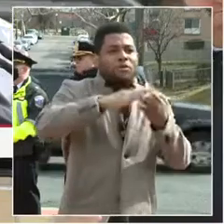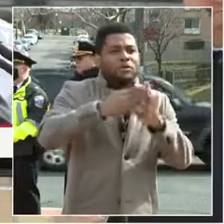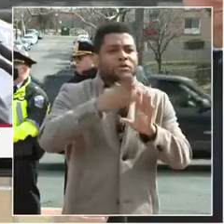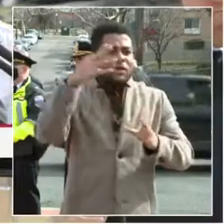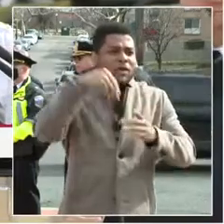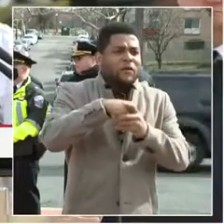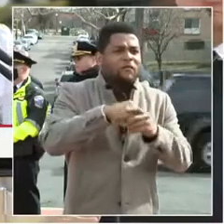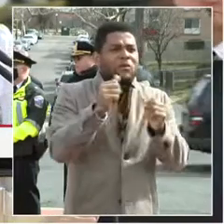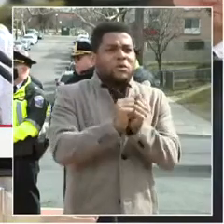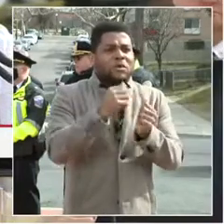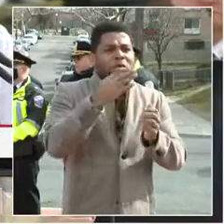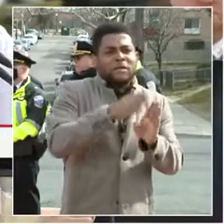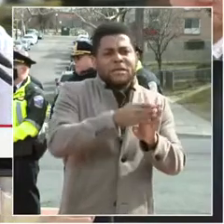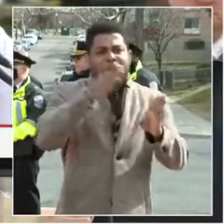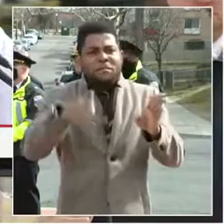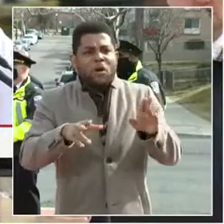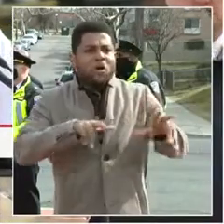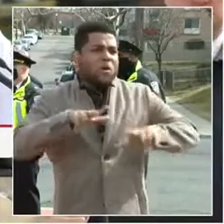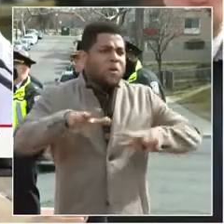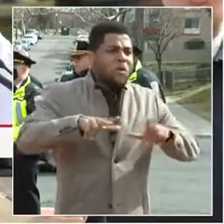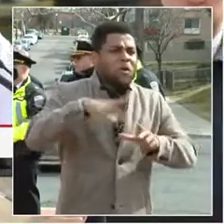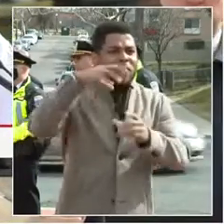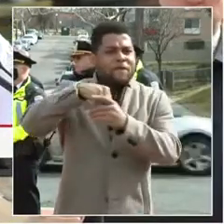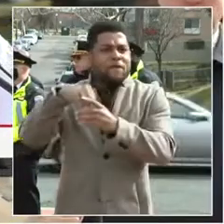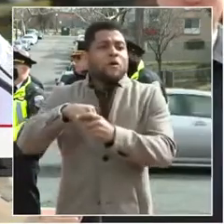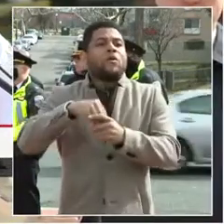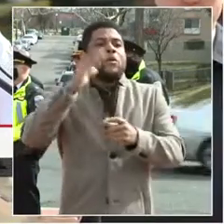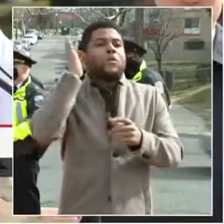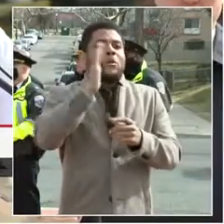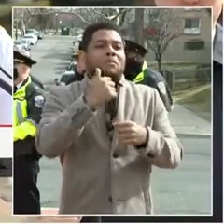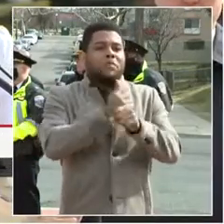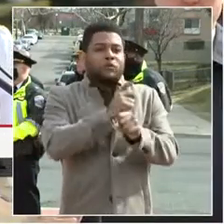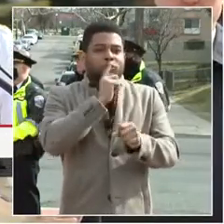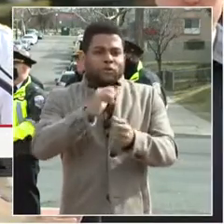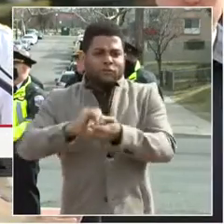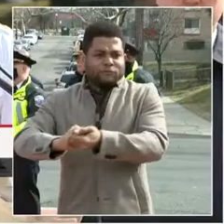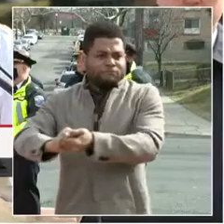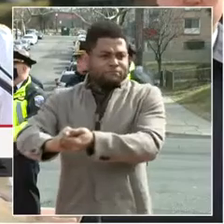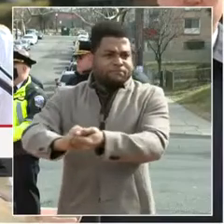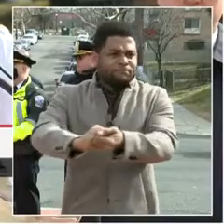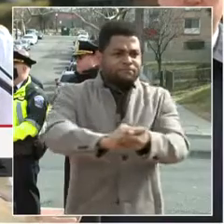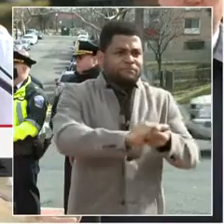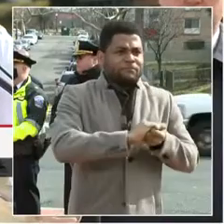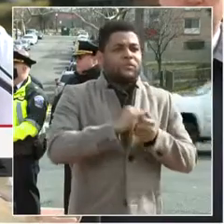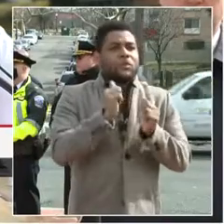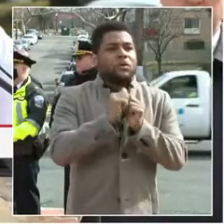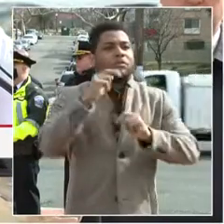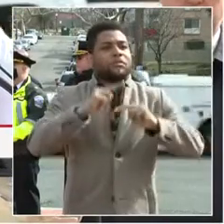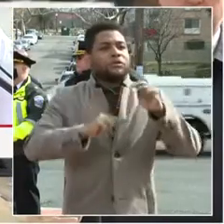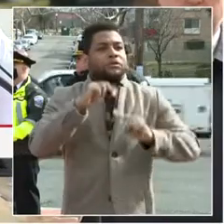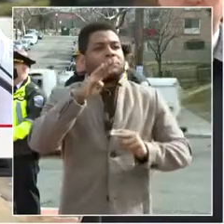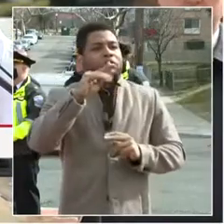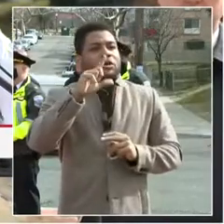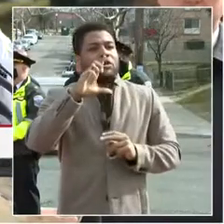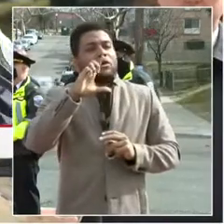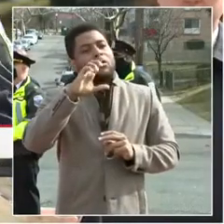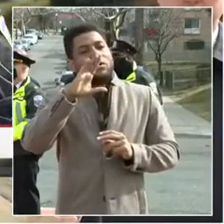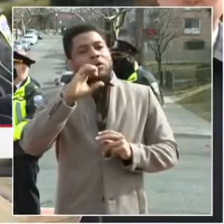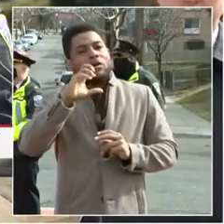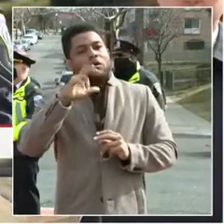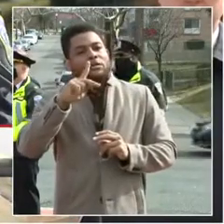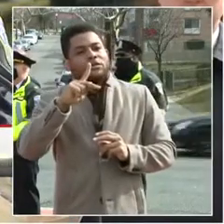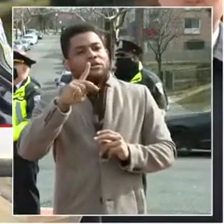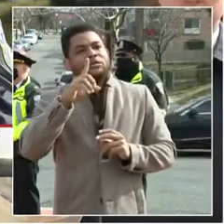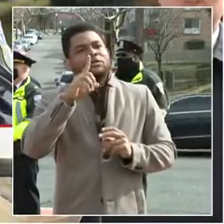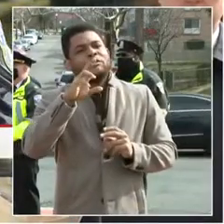other DC agencies. MPD will work collaboratively with Building Blocks, DYRS, and the ONE's office to share information,